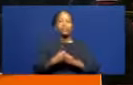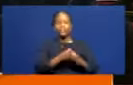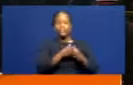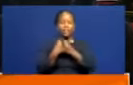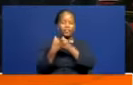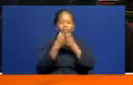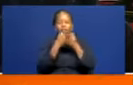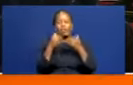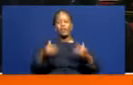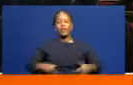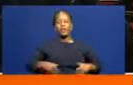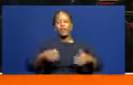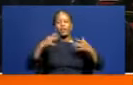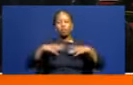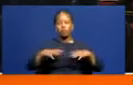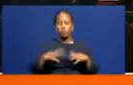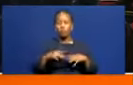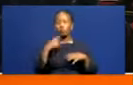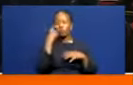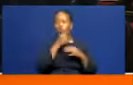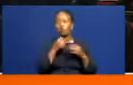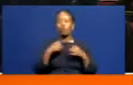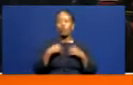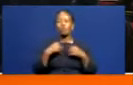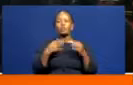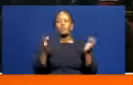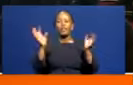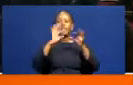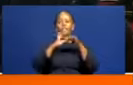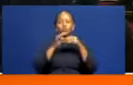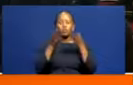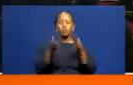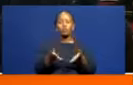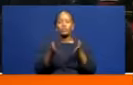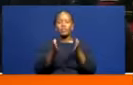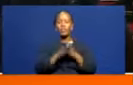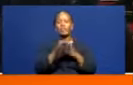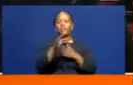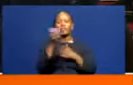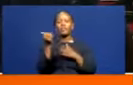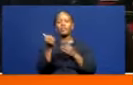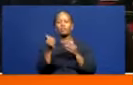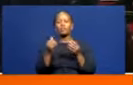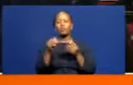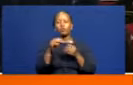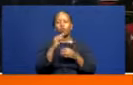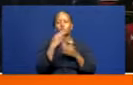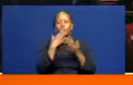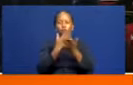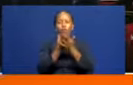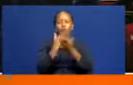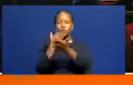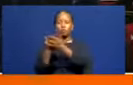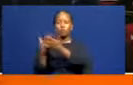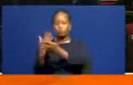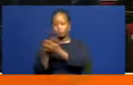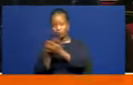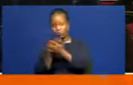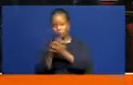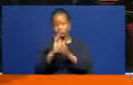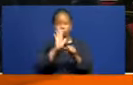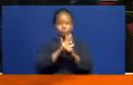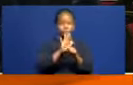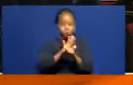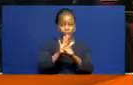people, the ones assembled here today and the rest of the continent. I want to say thank you very much.